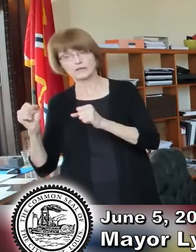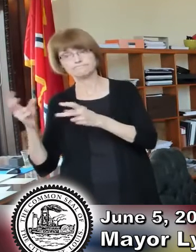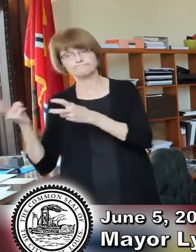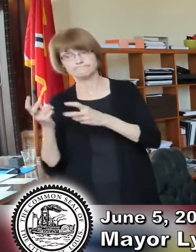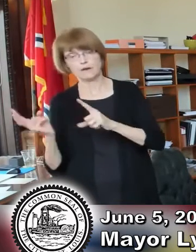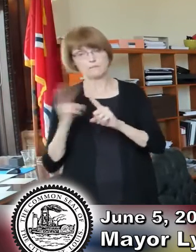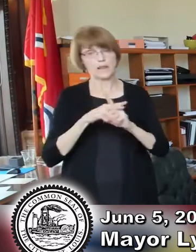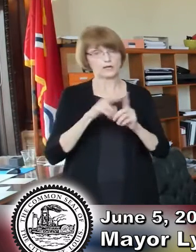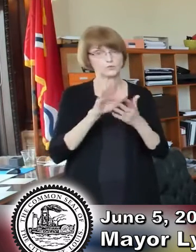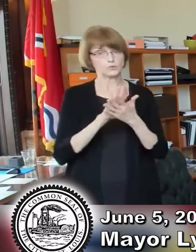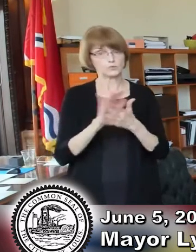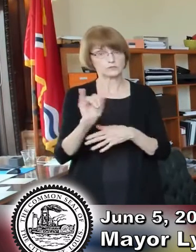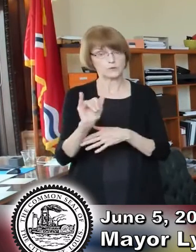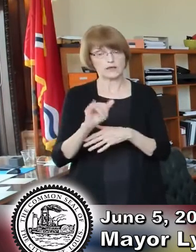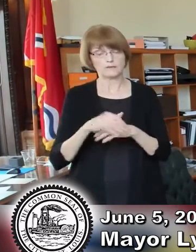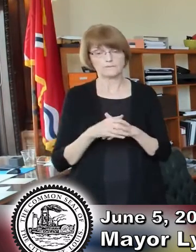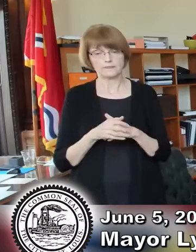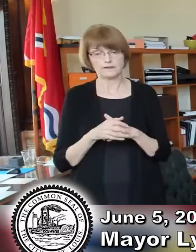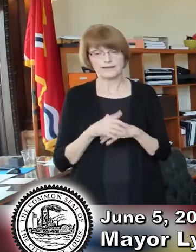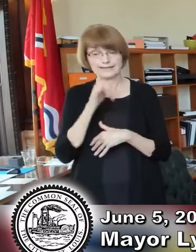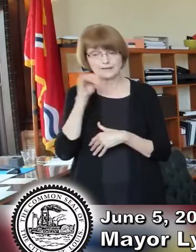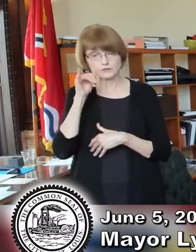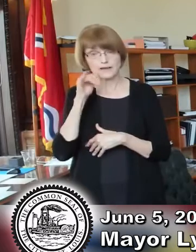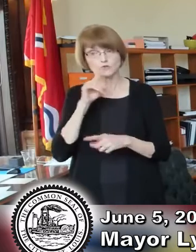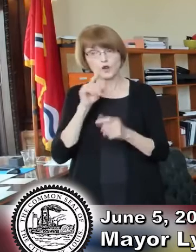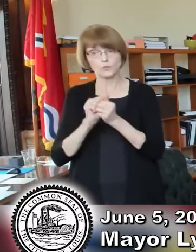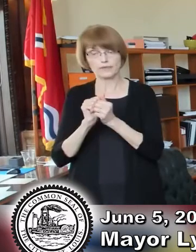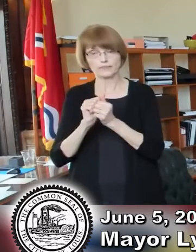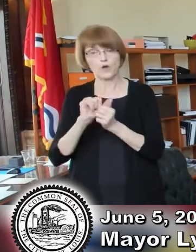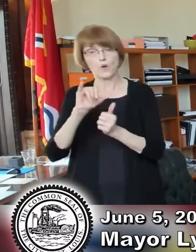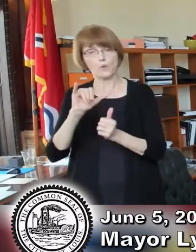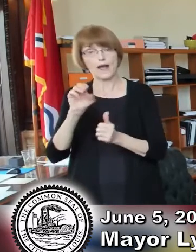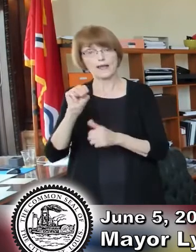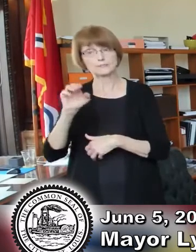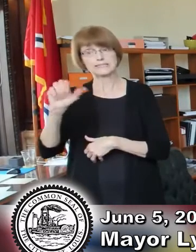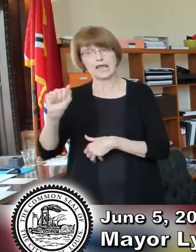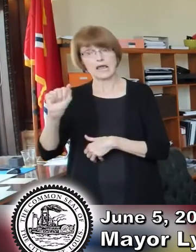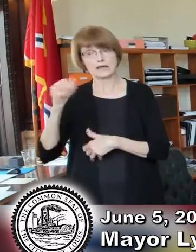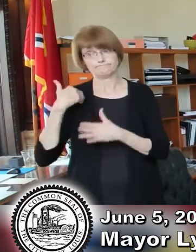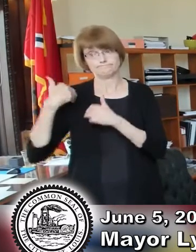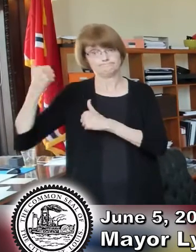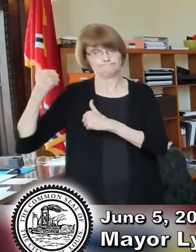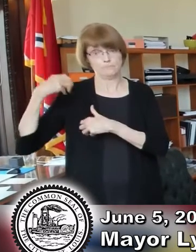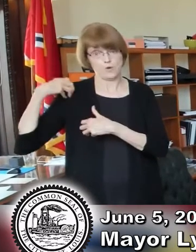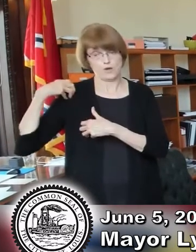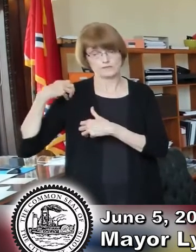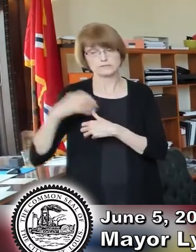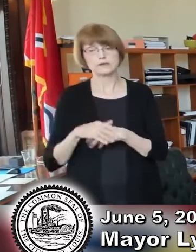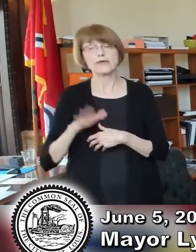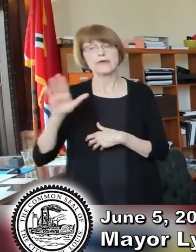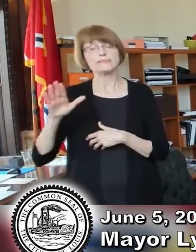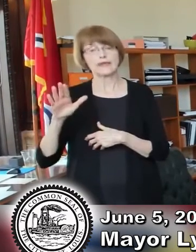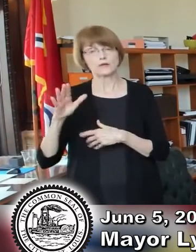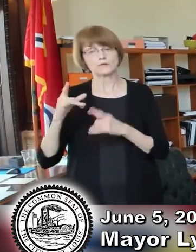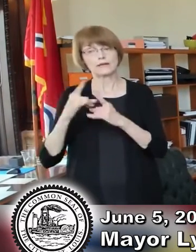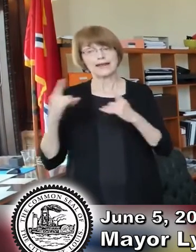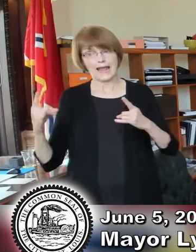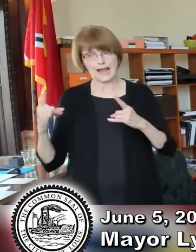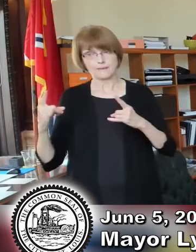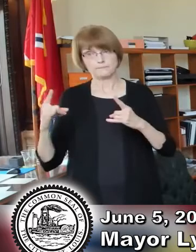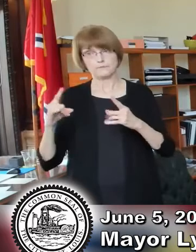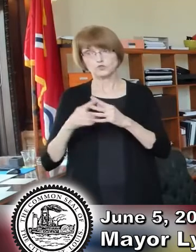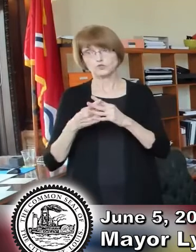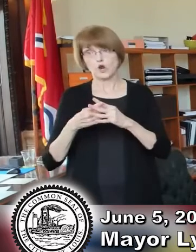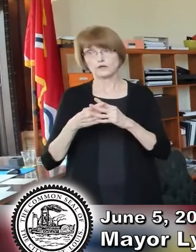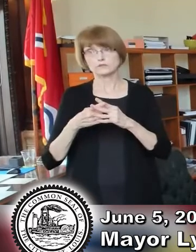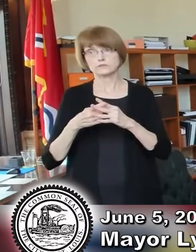the head of the Y yesterday, and their camps start on Monday, the 8th, yes.